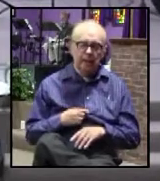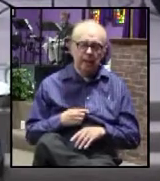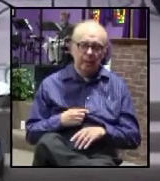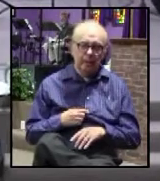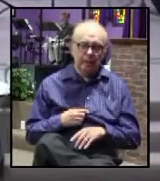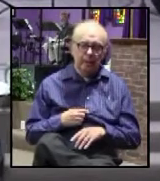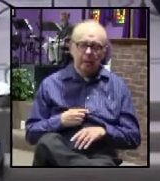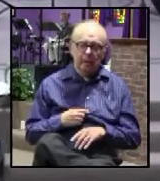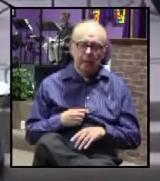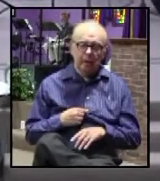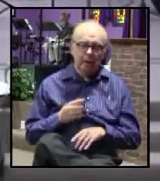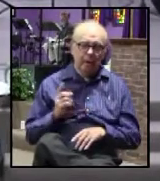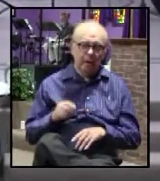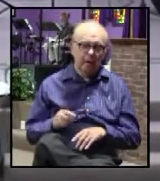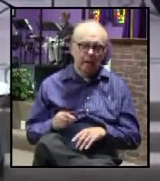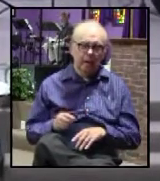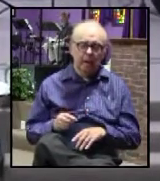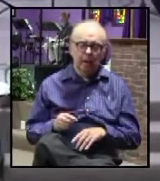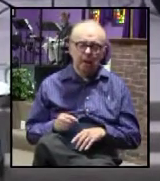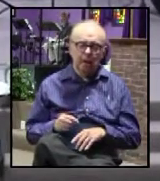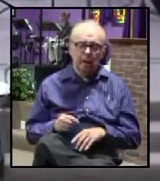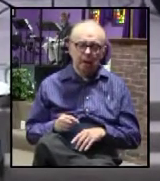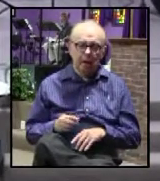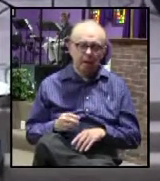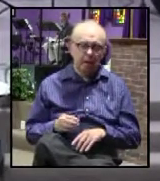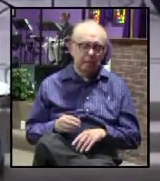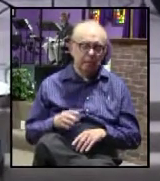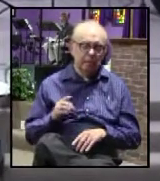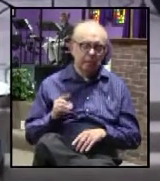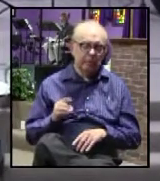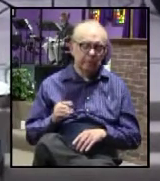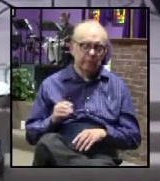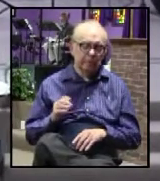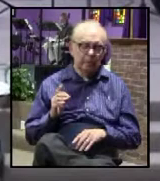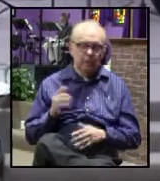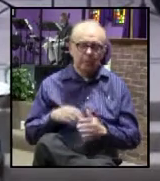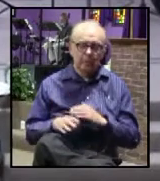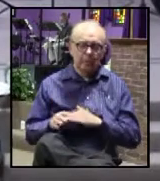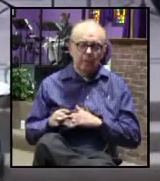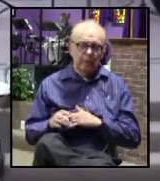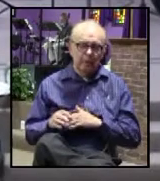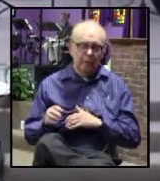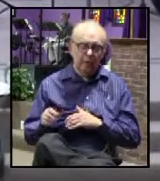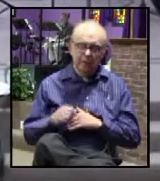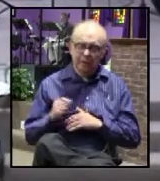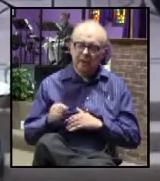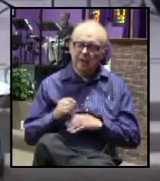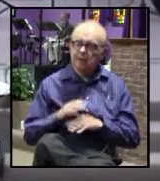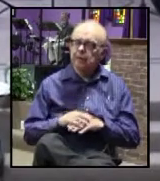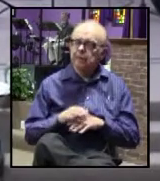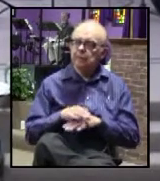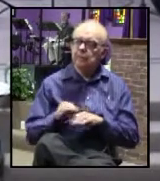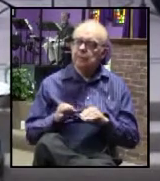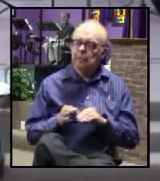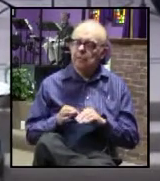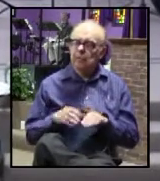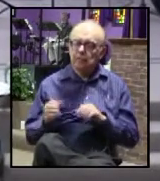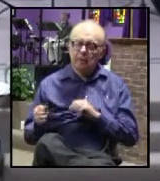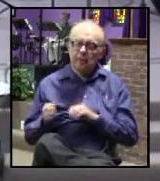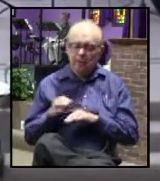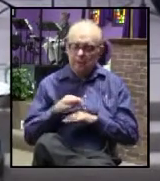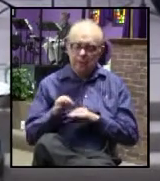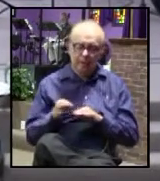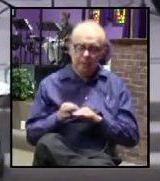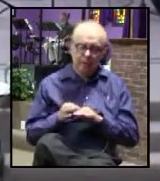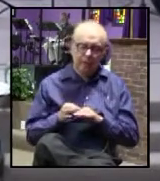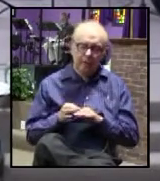plantar fasciitis, and I had to do what's called deep tissue massage. So I had to go in and I had to dig on his feet. And I would tape his feet up